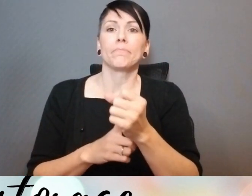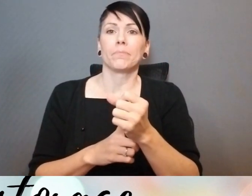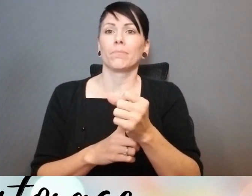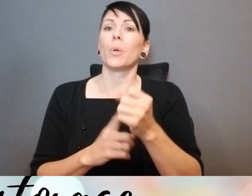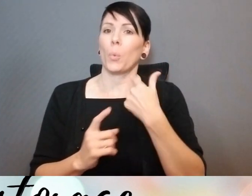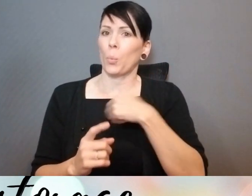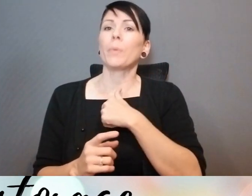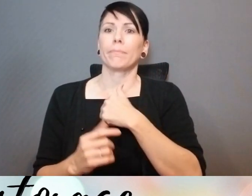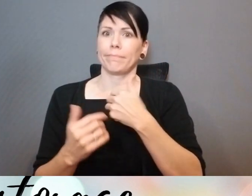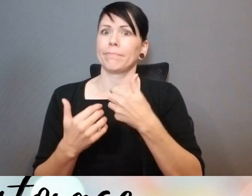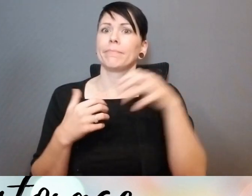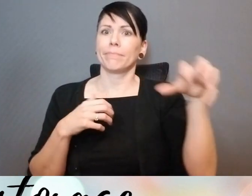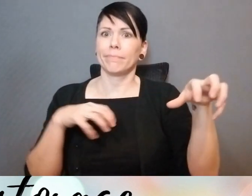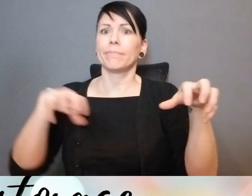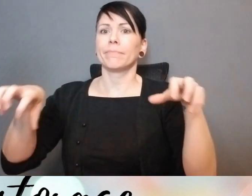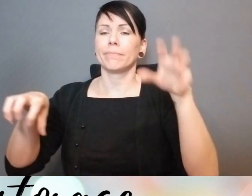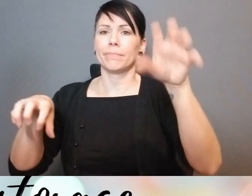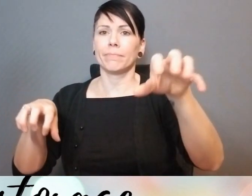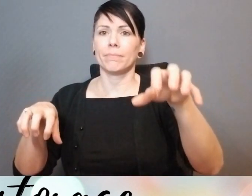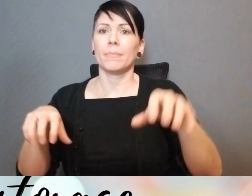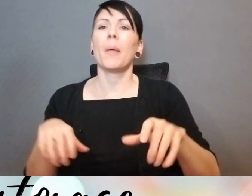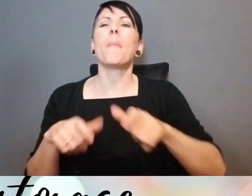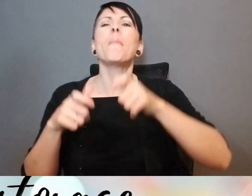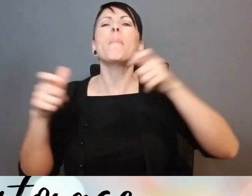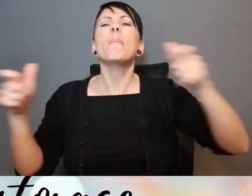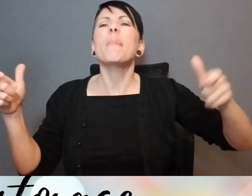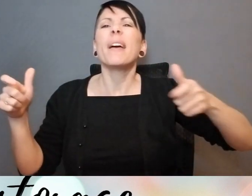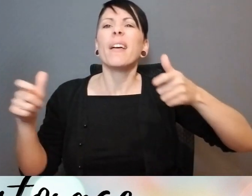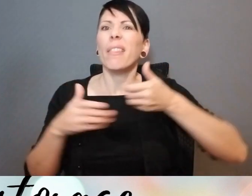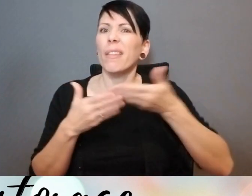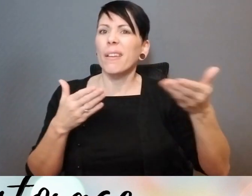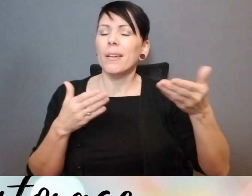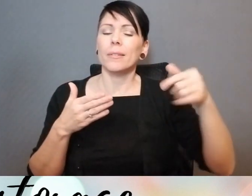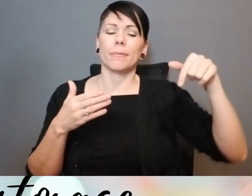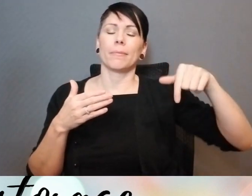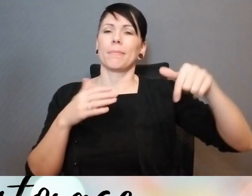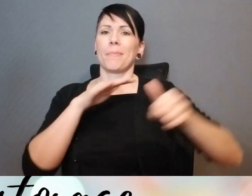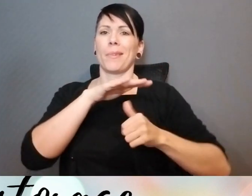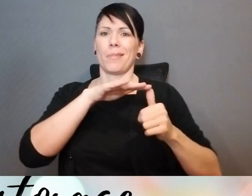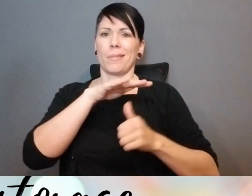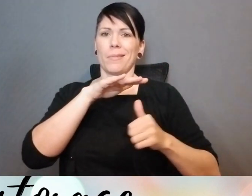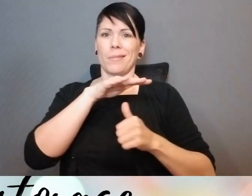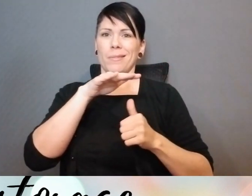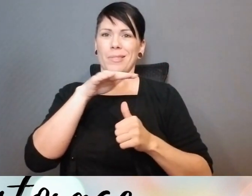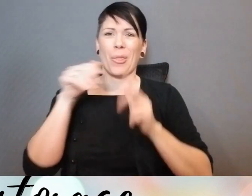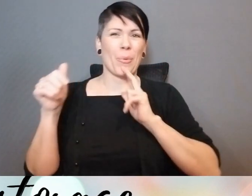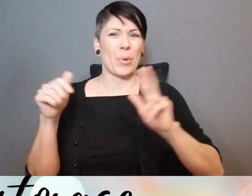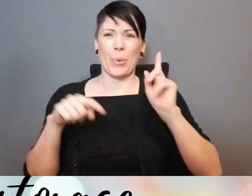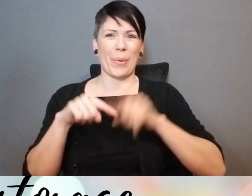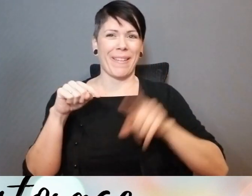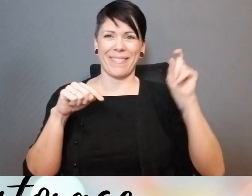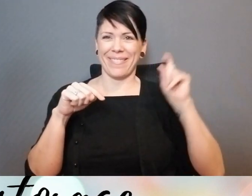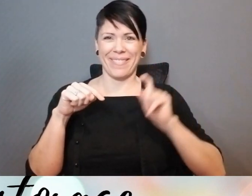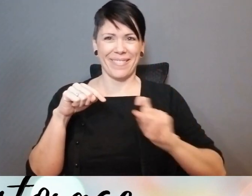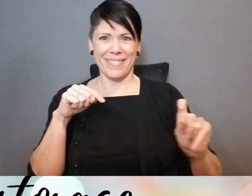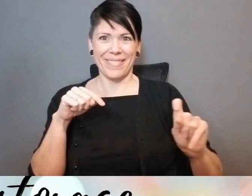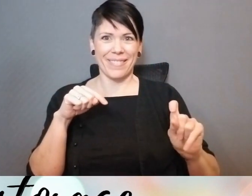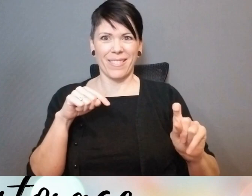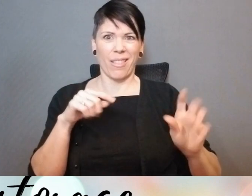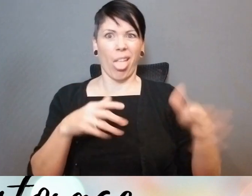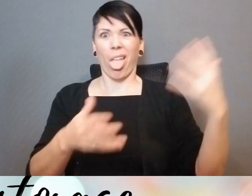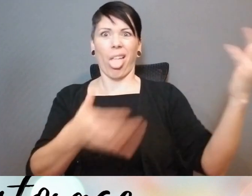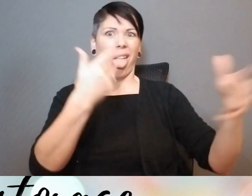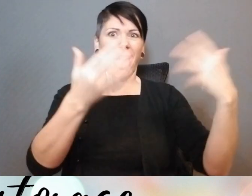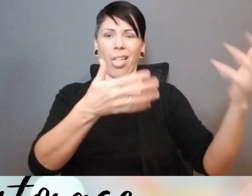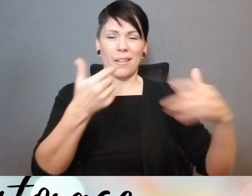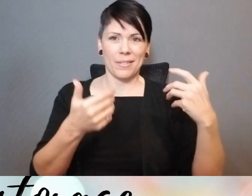one room. So the larger ticket items are in the basement where a toddler can't get to them, but we rotate them out about once a month so that the doll room